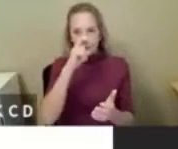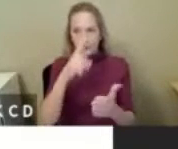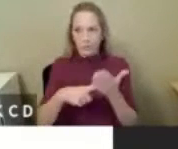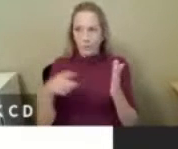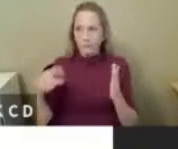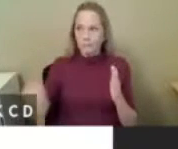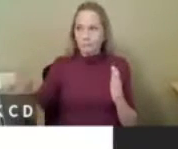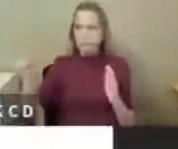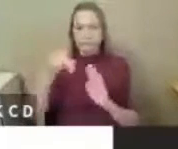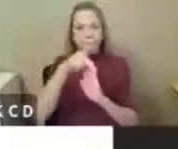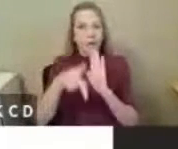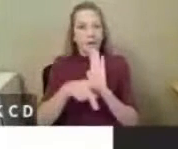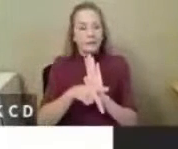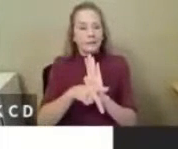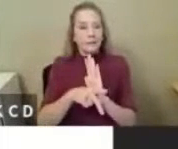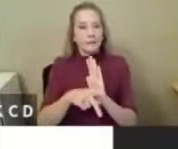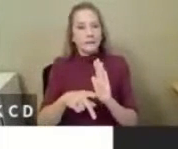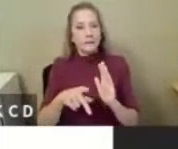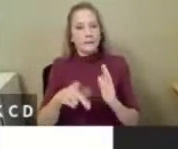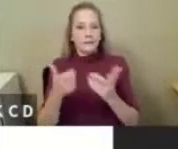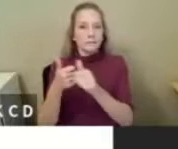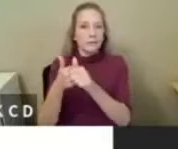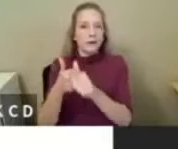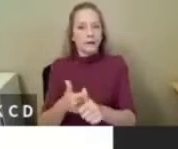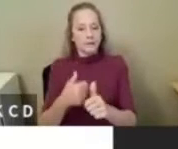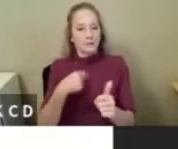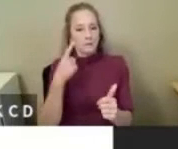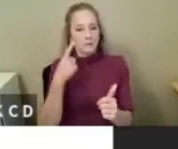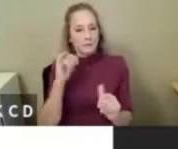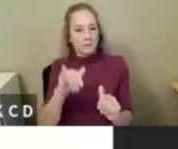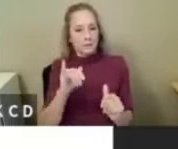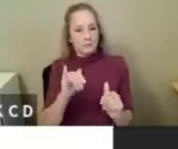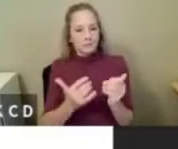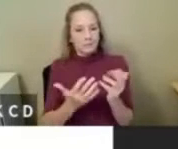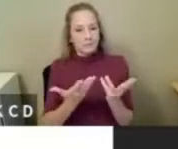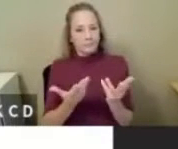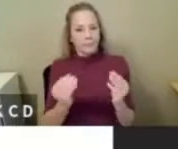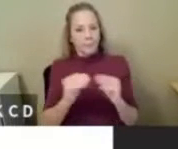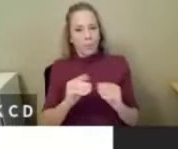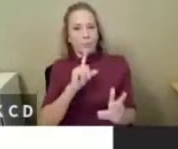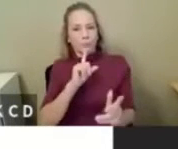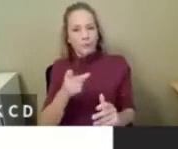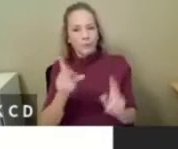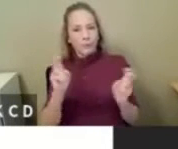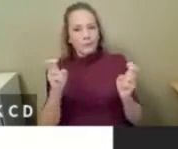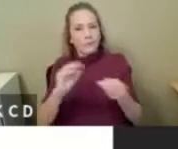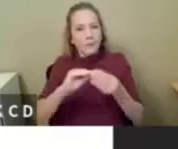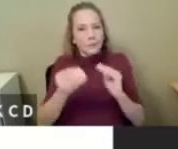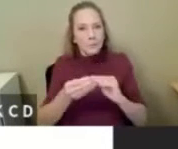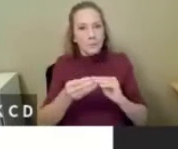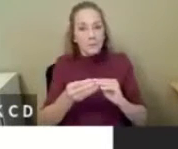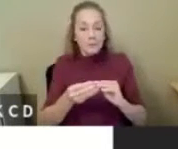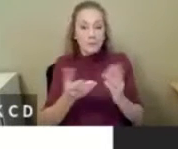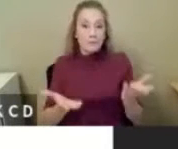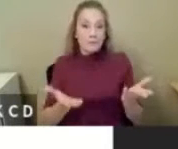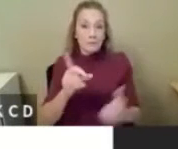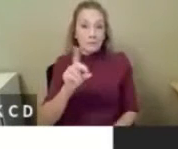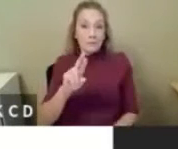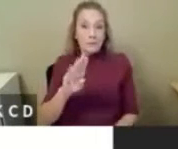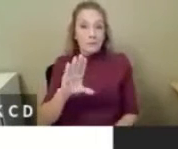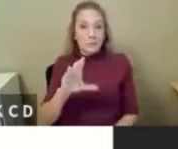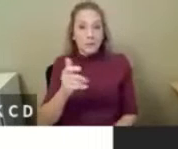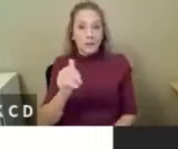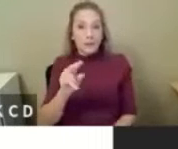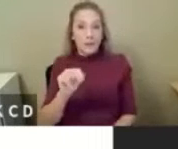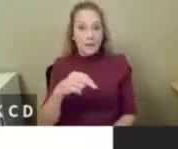but I think it's more achievable and more realistic. So Dr. Buchanan, I guess I'd start with you and then open that for